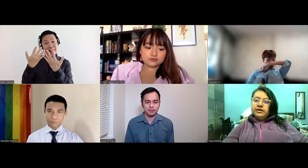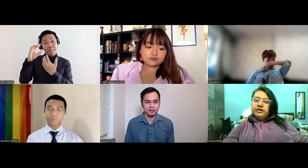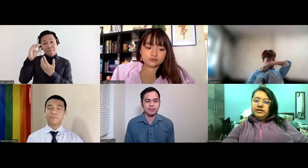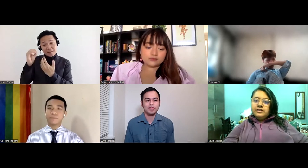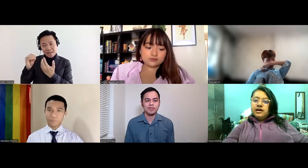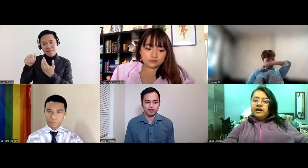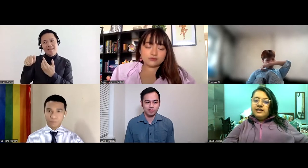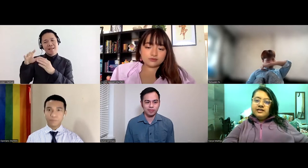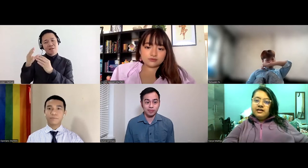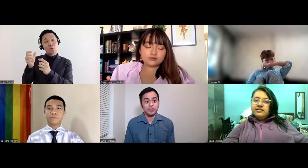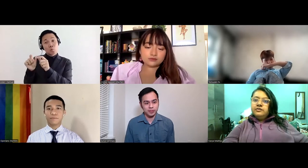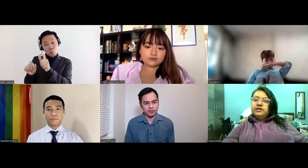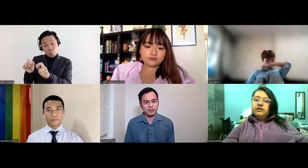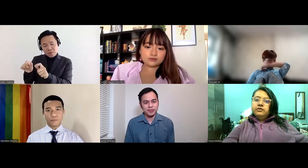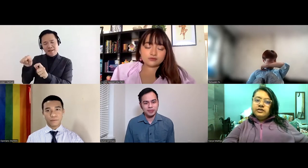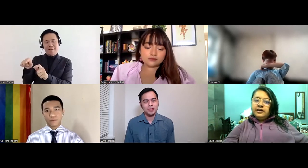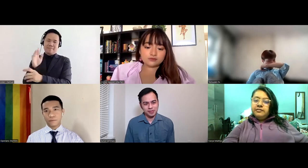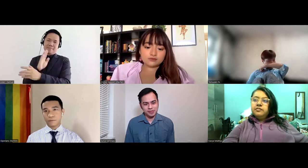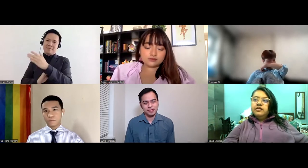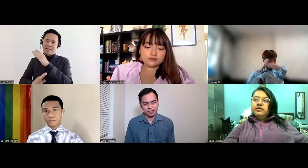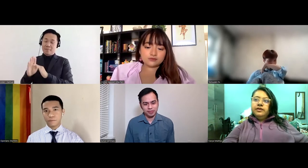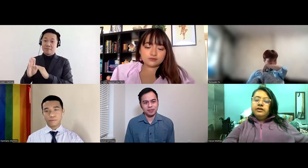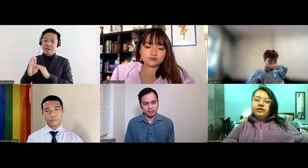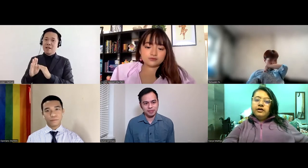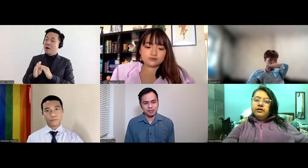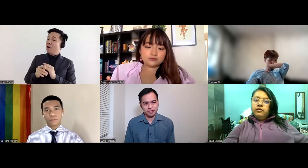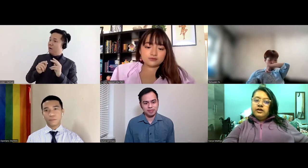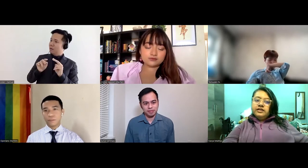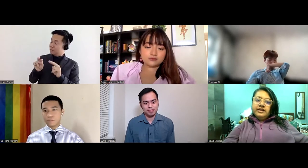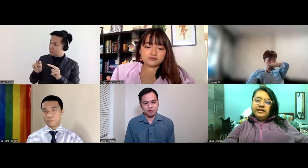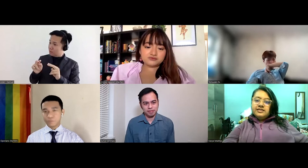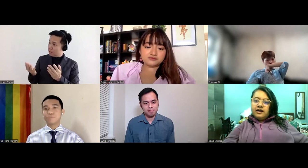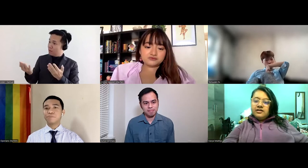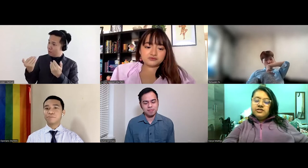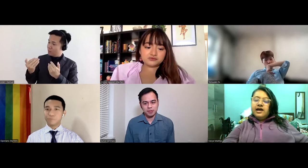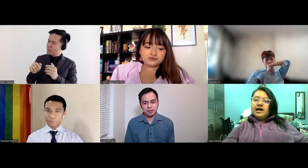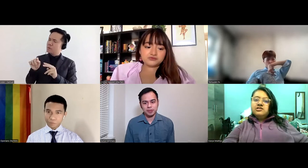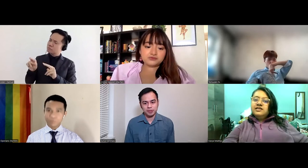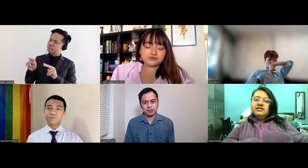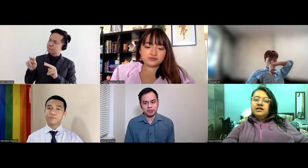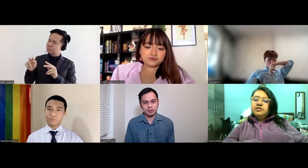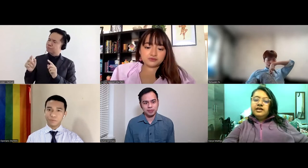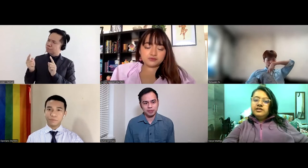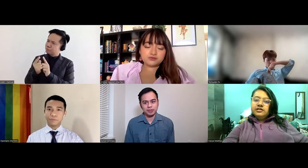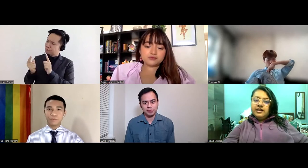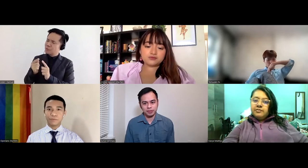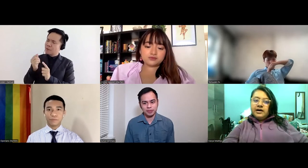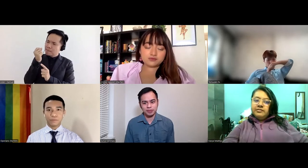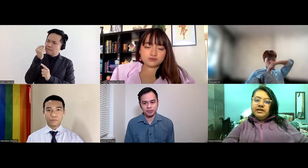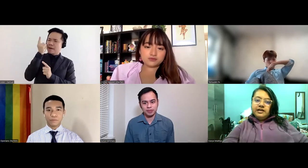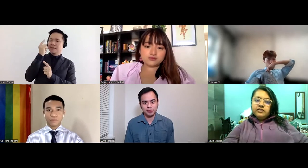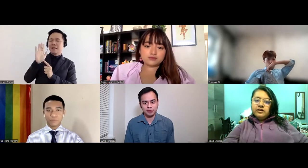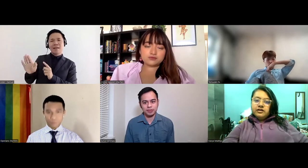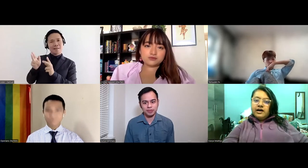know, because unless and until we include them, we will not know what their needs are. So actually, there's a communication gap,